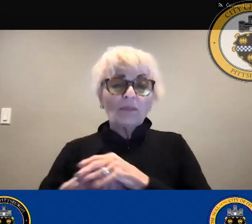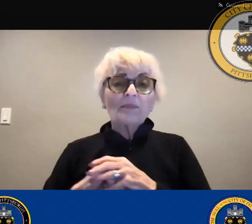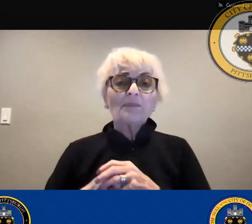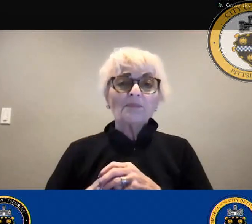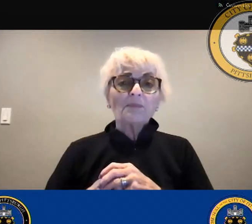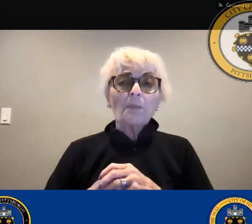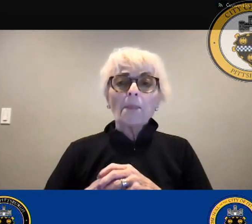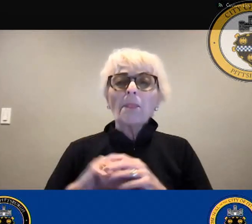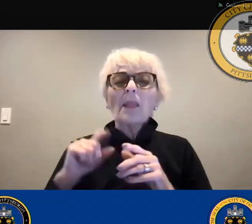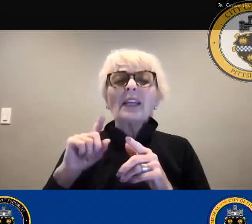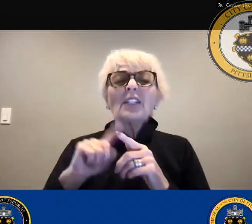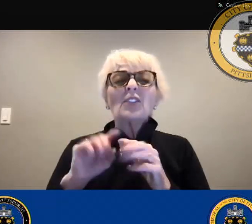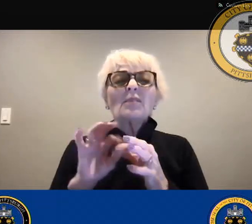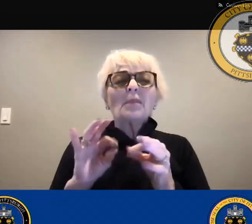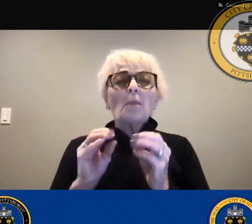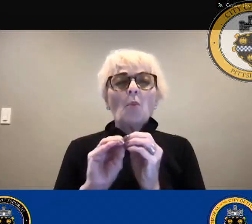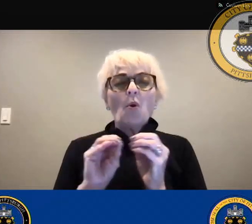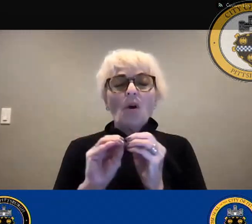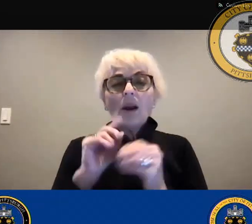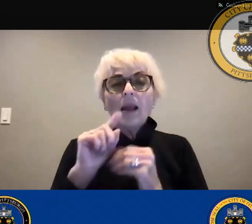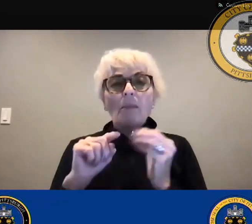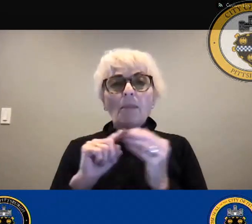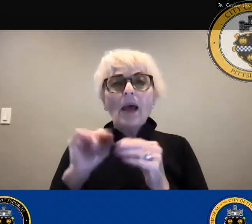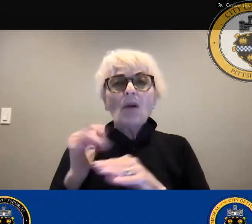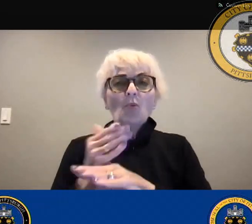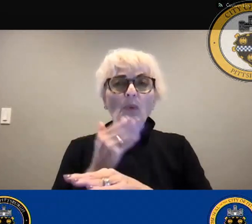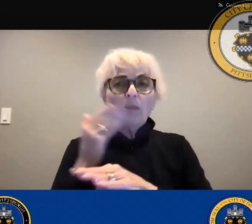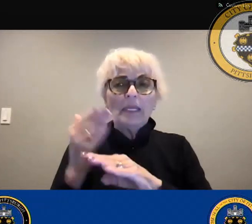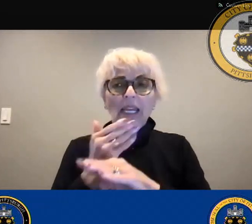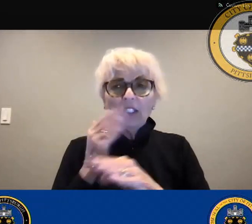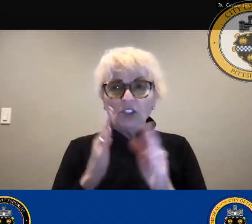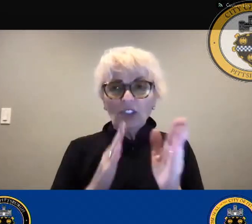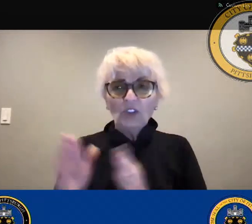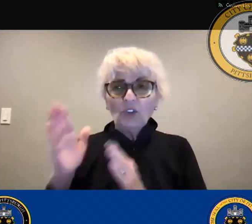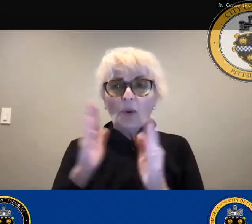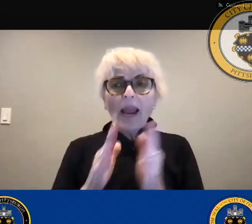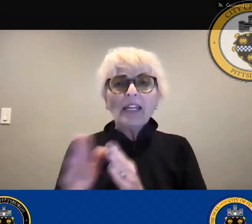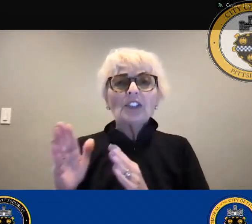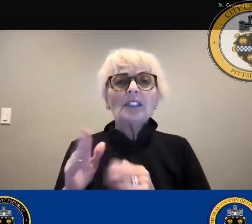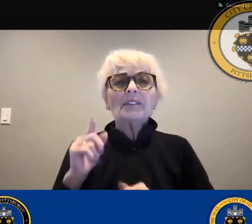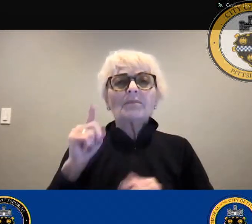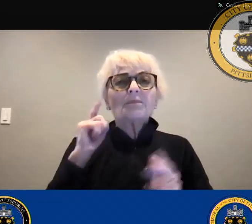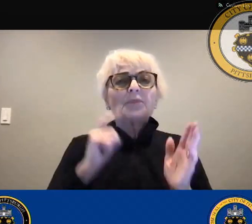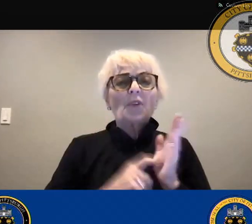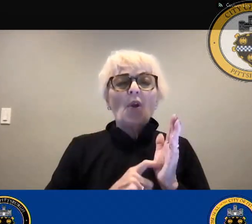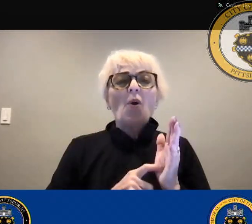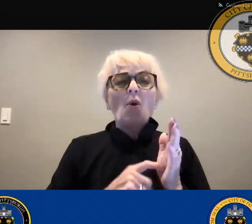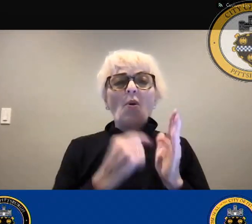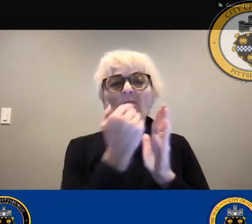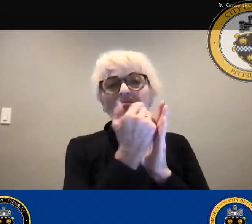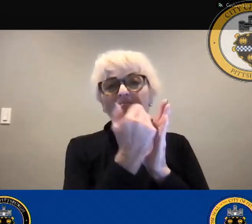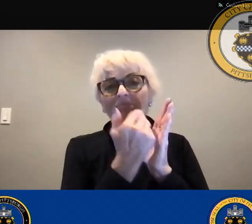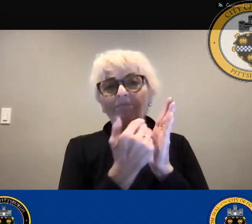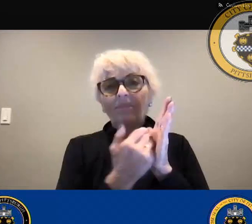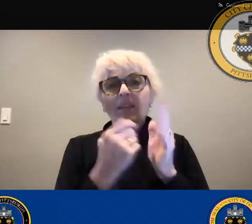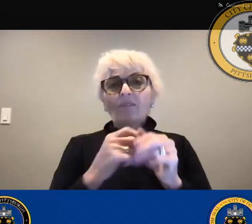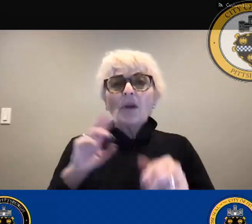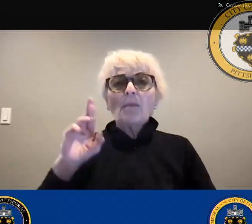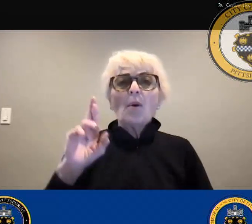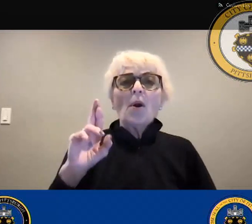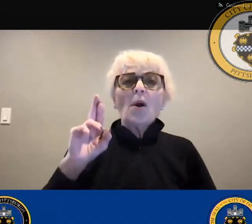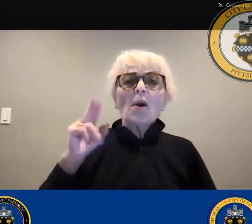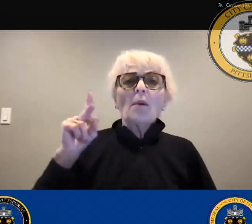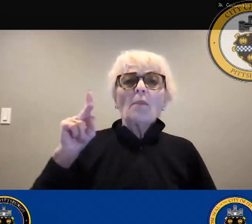Just to share a little bit more detail about the remediation strategy, you will note the following items from our PADEP